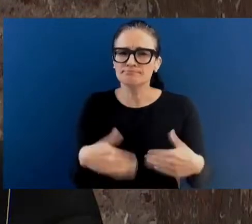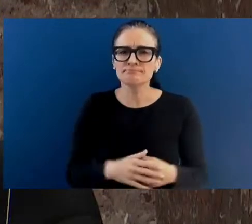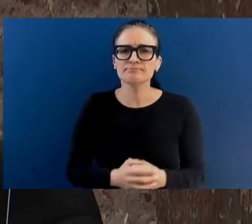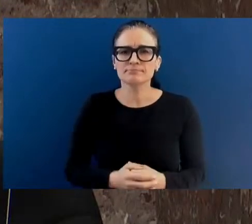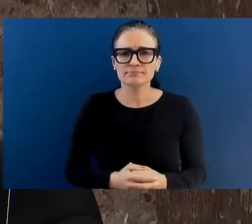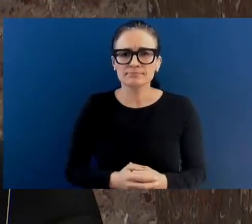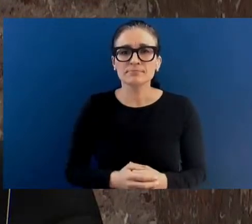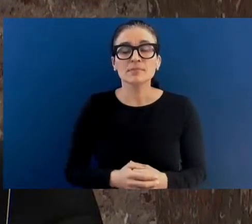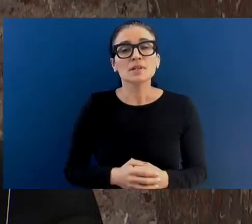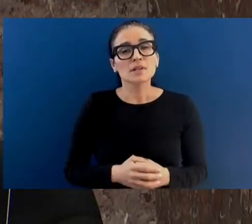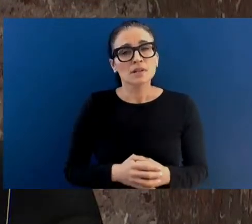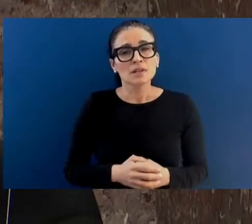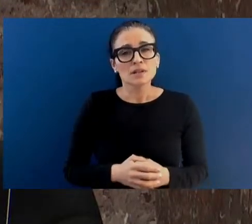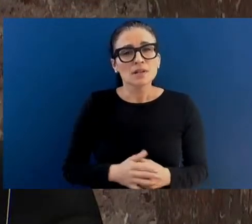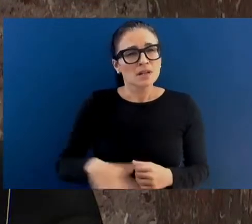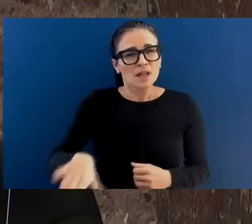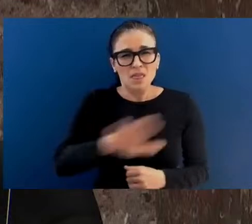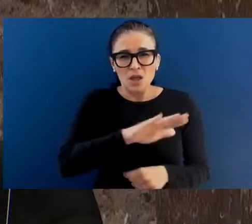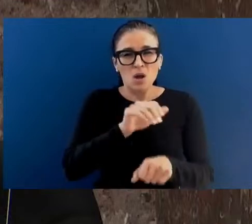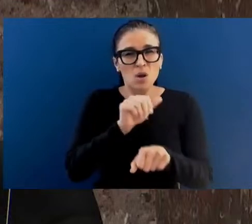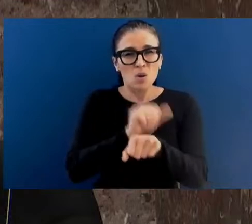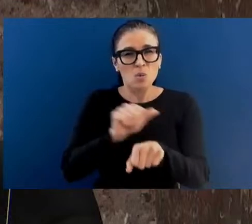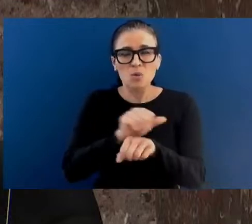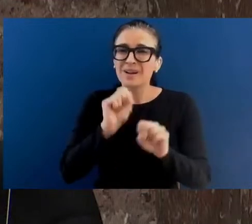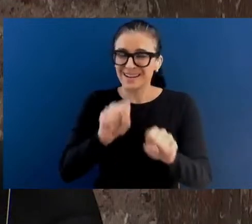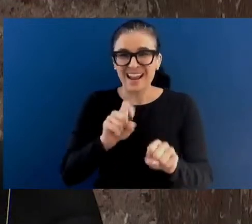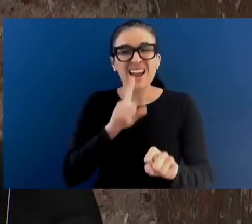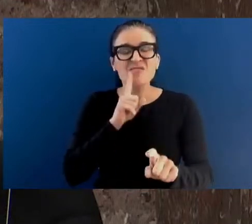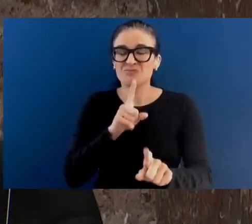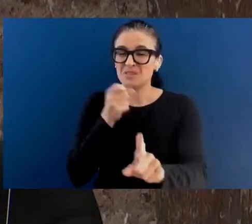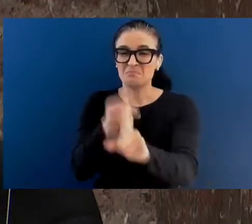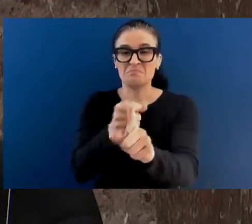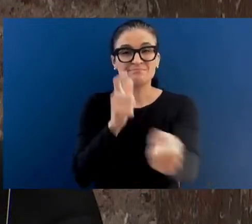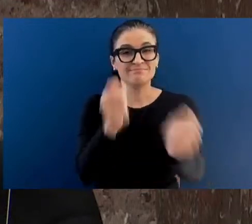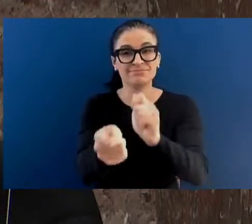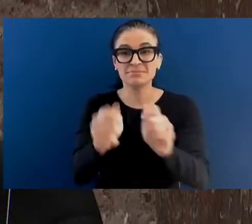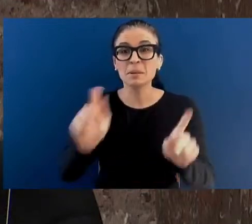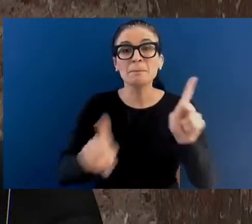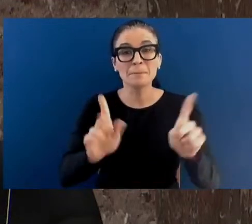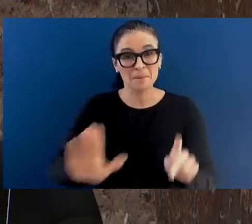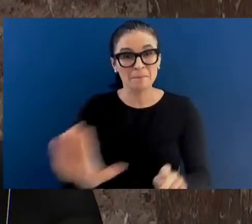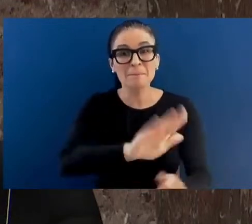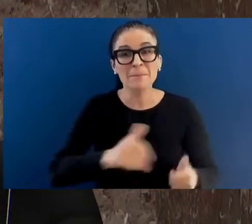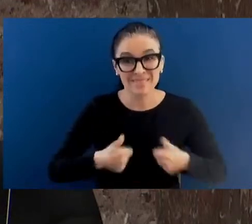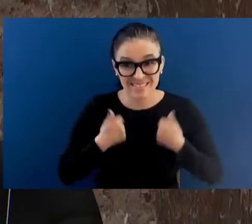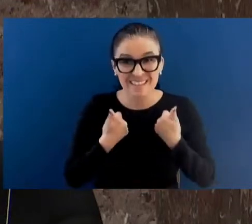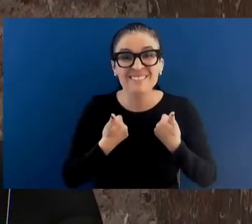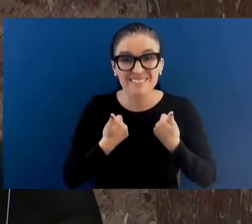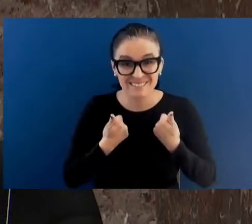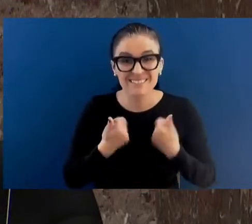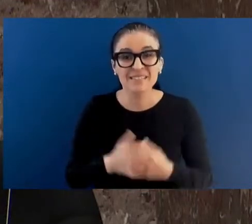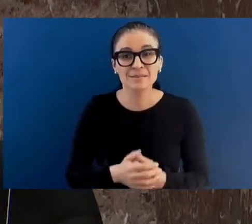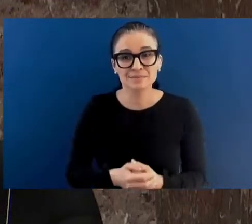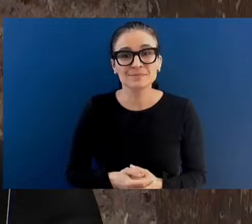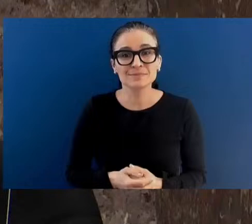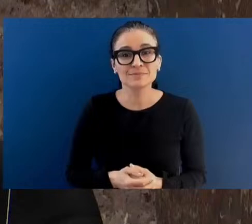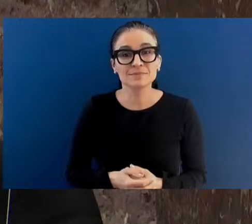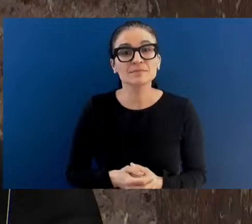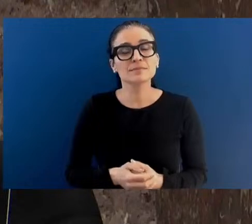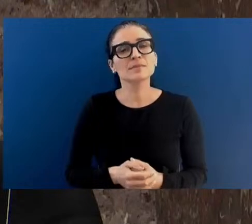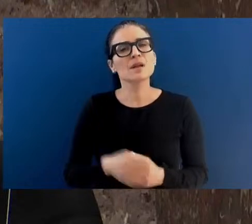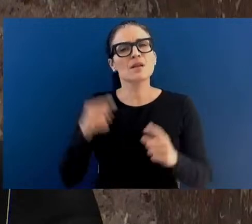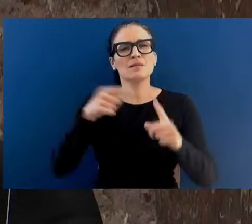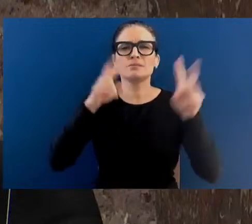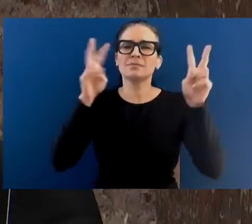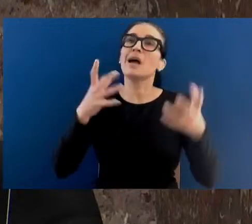and their families. The theme, Changing Lives, underscores the profound impact nurses have on patient care and advocacy. Through